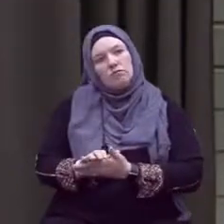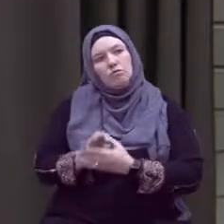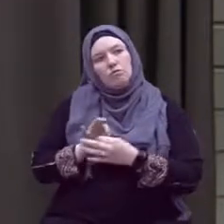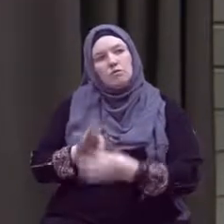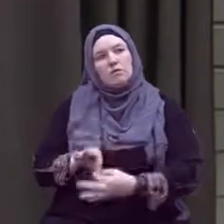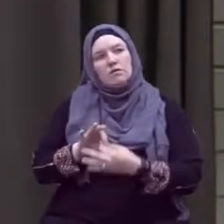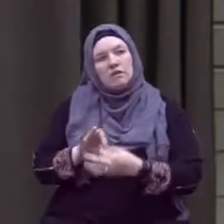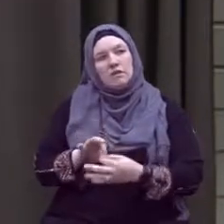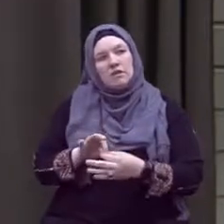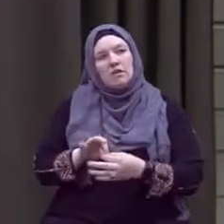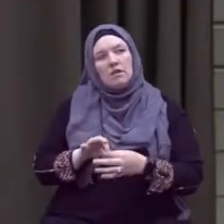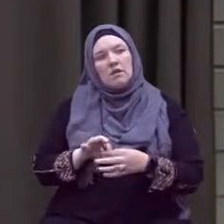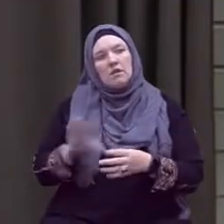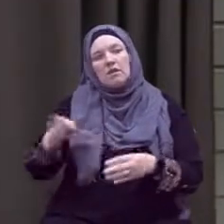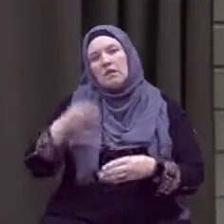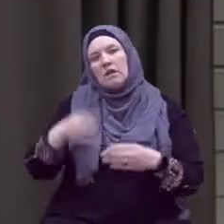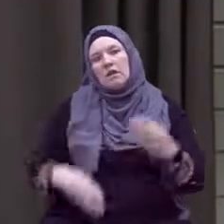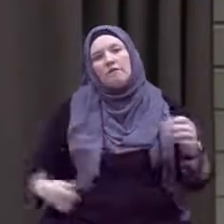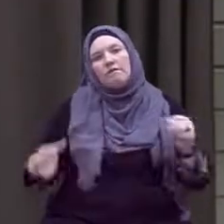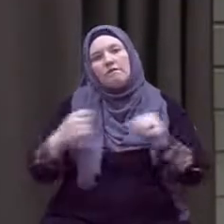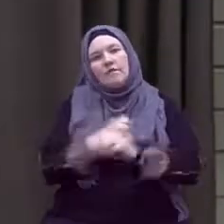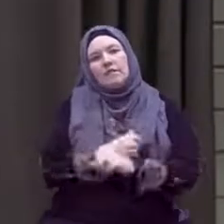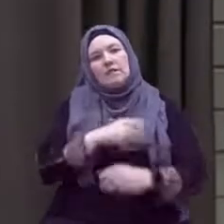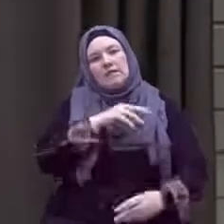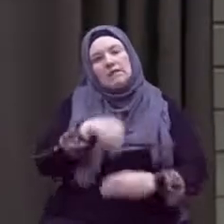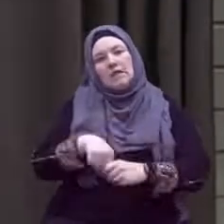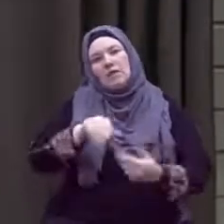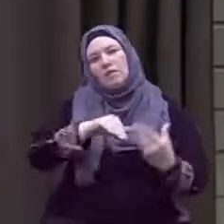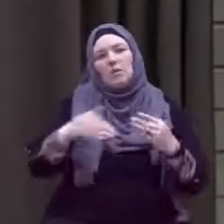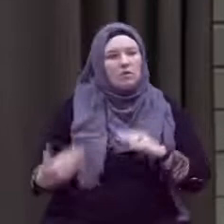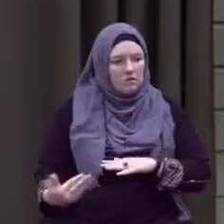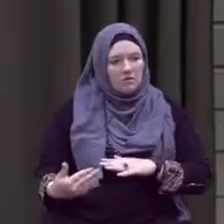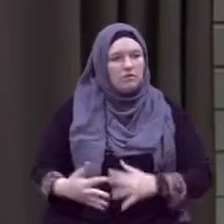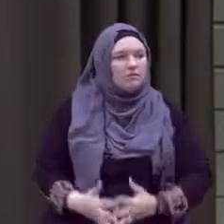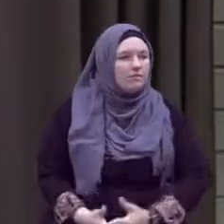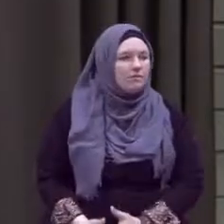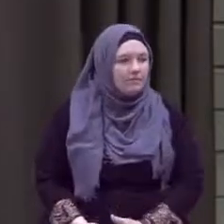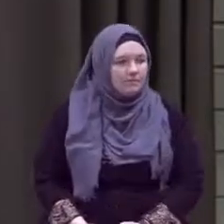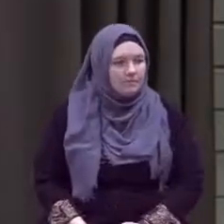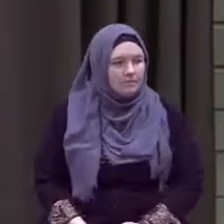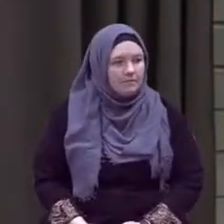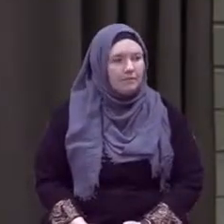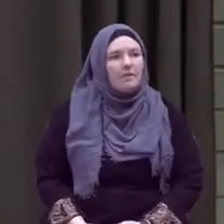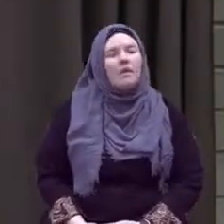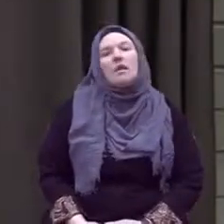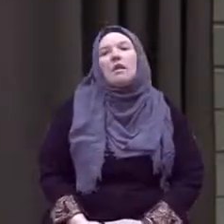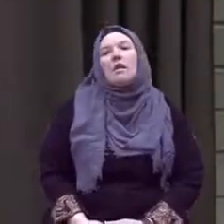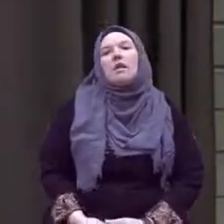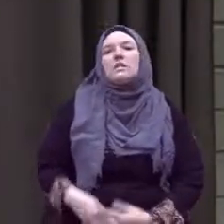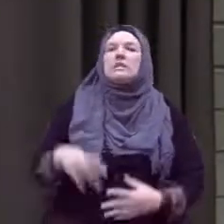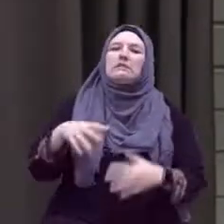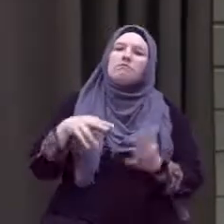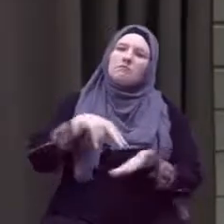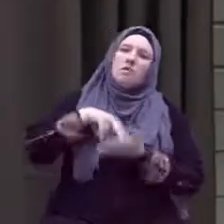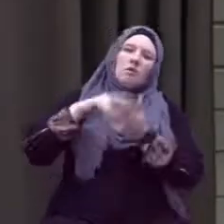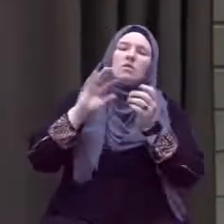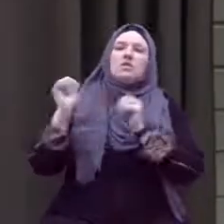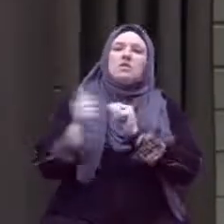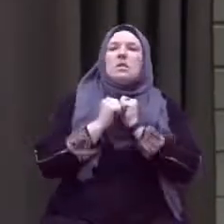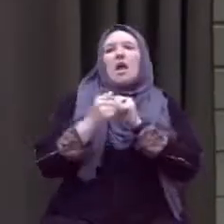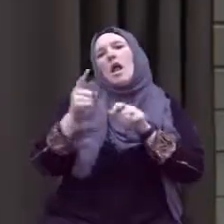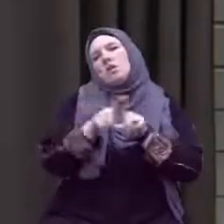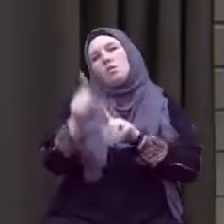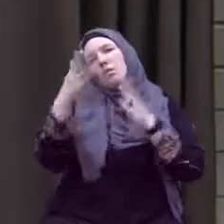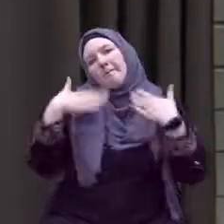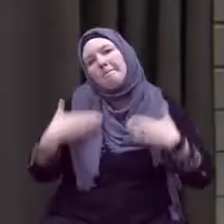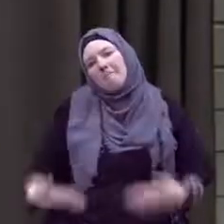reconciling the infights inside the community, and standing all together as one